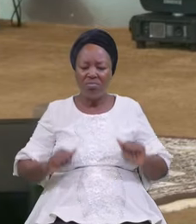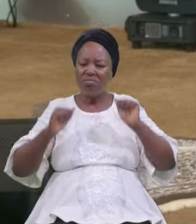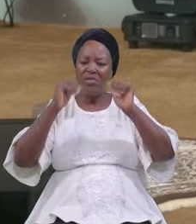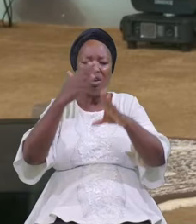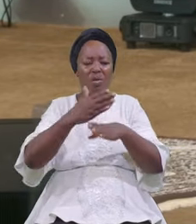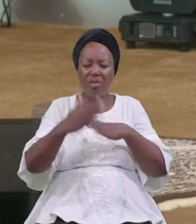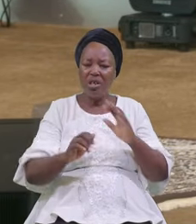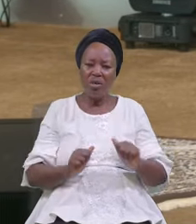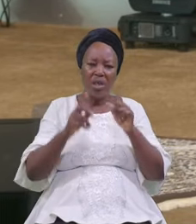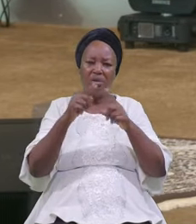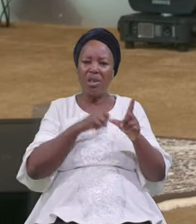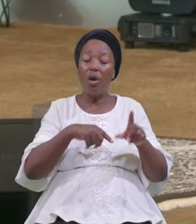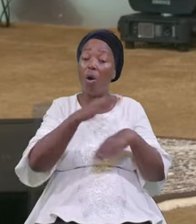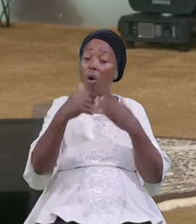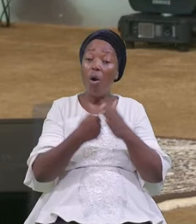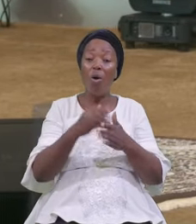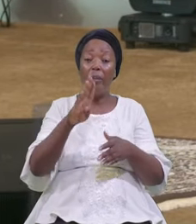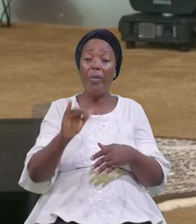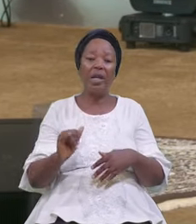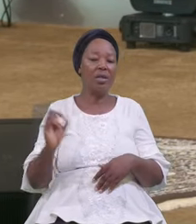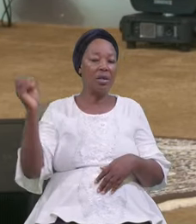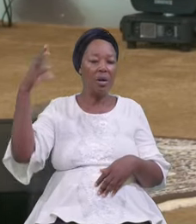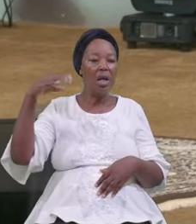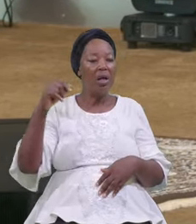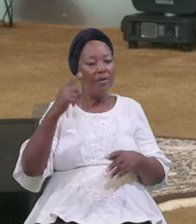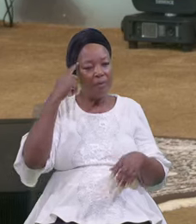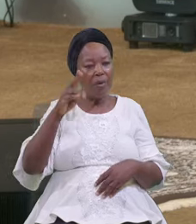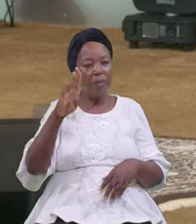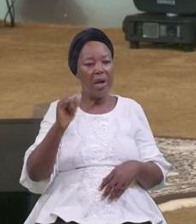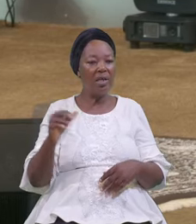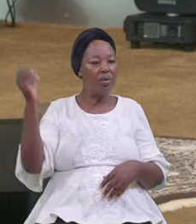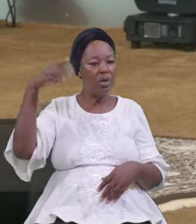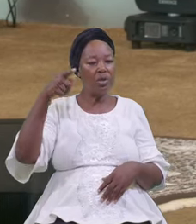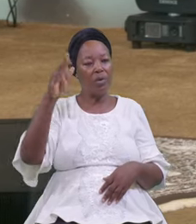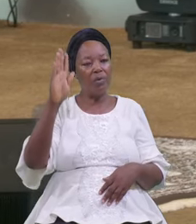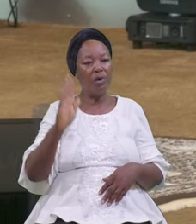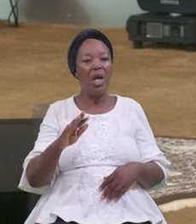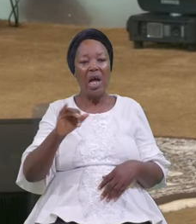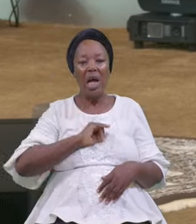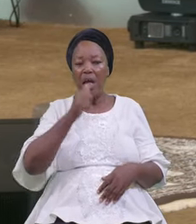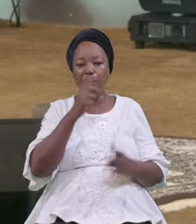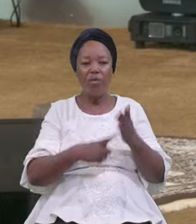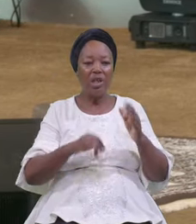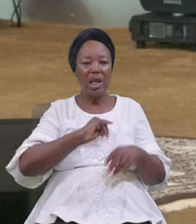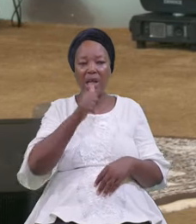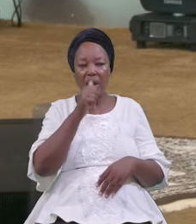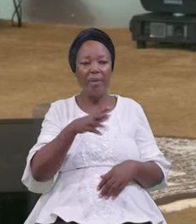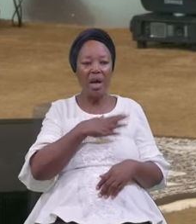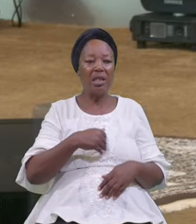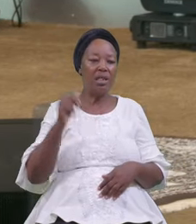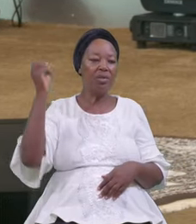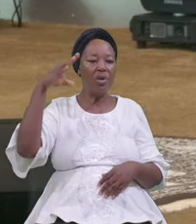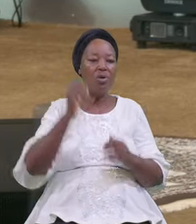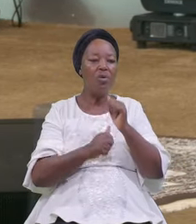Lord, all by grace. For by the grace of God, I am what I am, and his grace which was